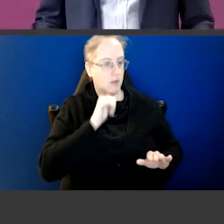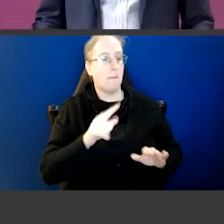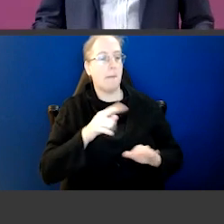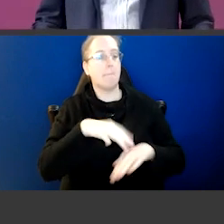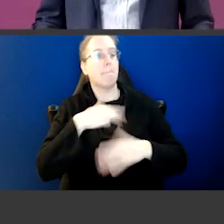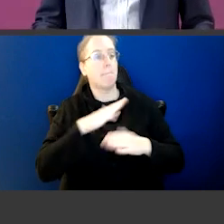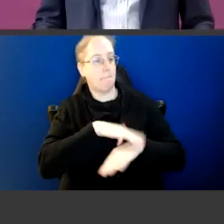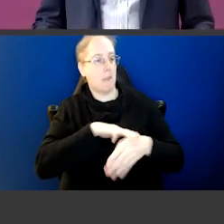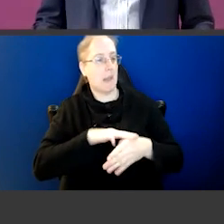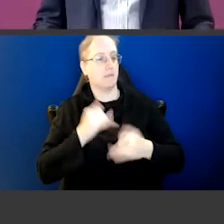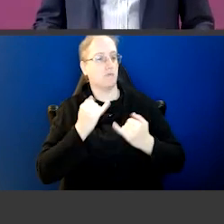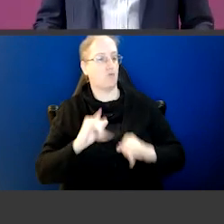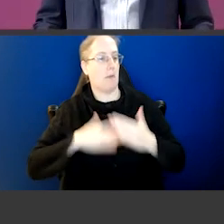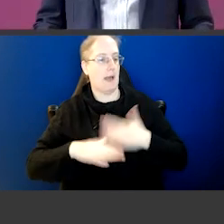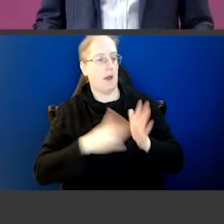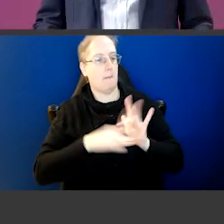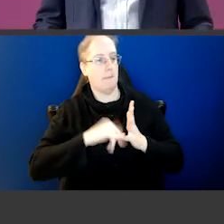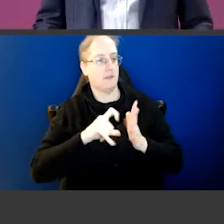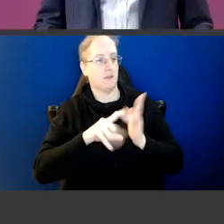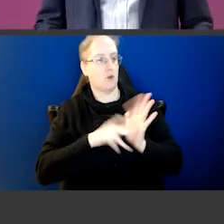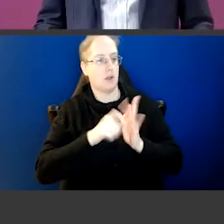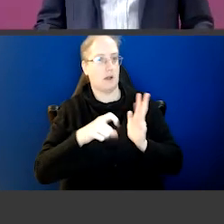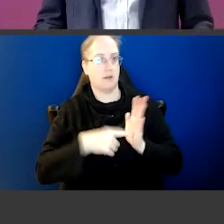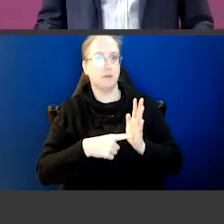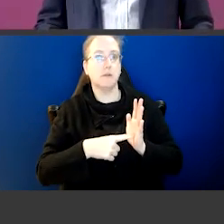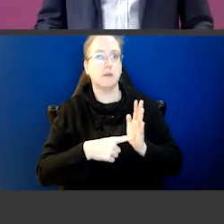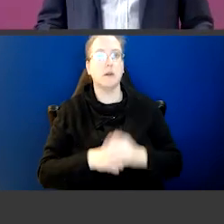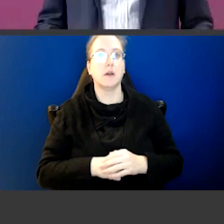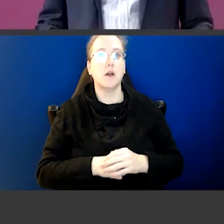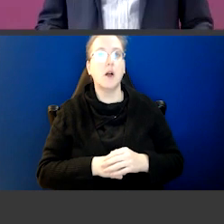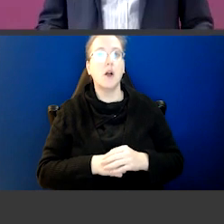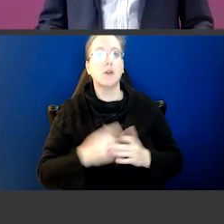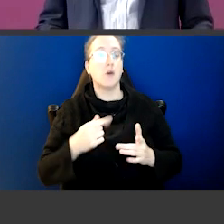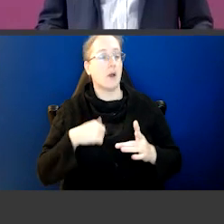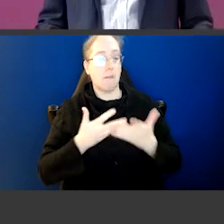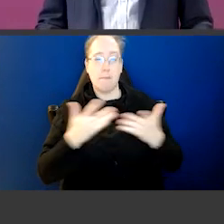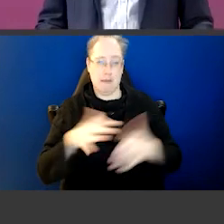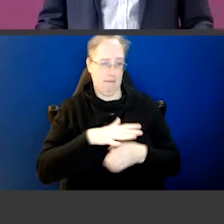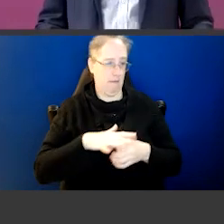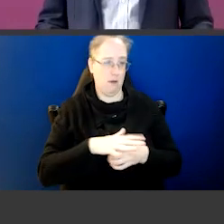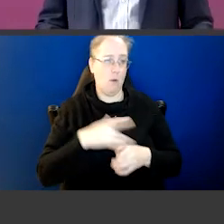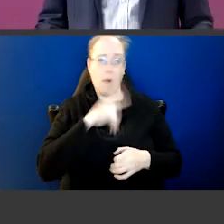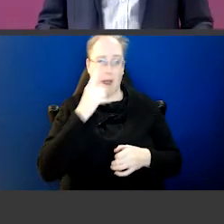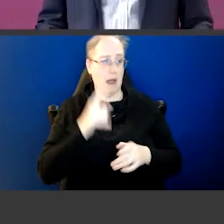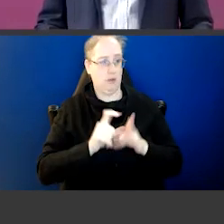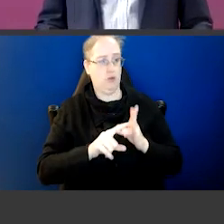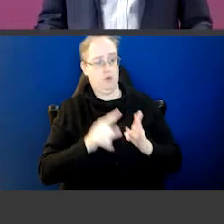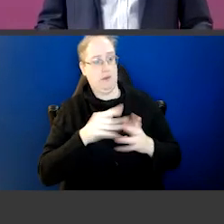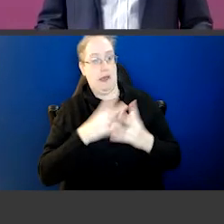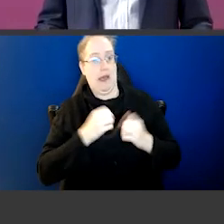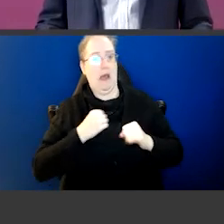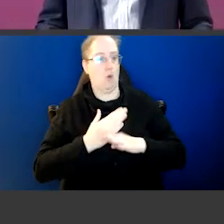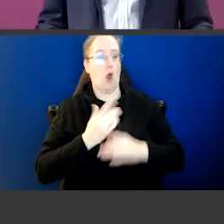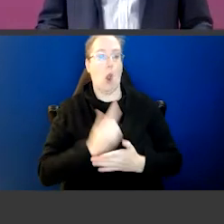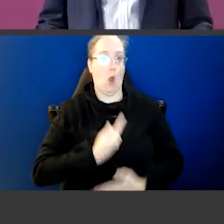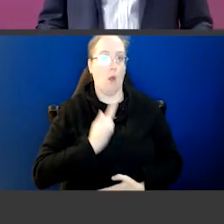With such a large and diverse public sector and local government, it's not possible for IBAC to tackle corruption alone. And that's why the